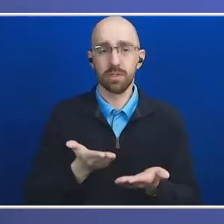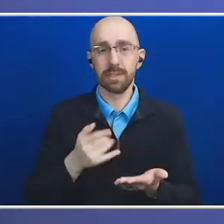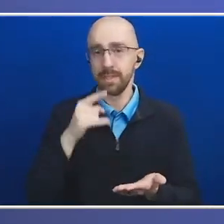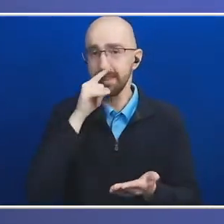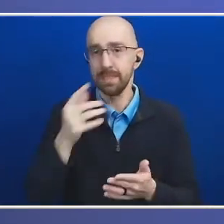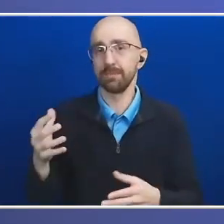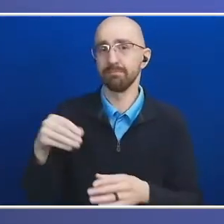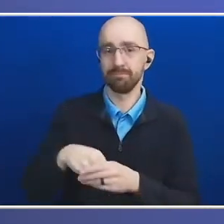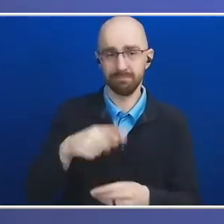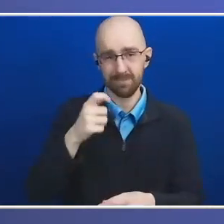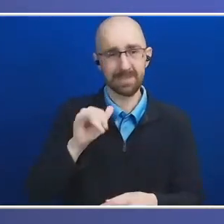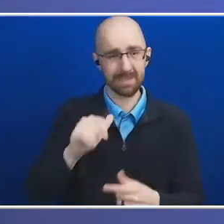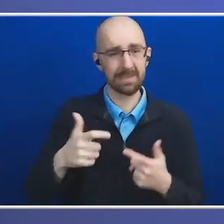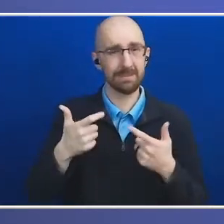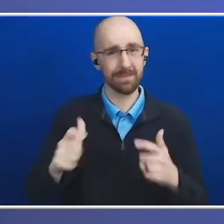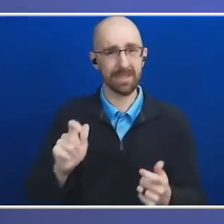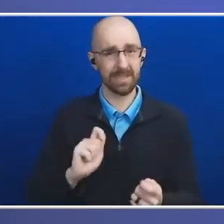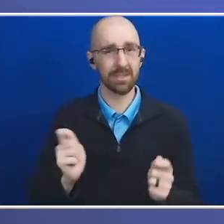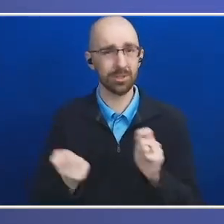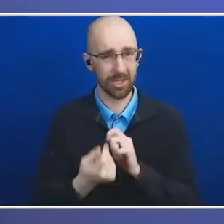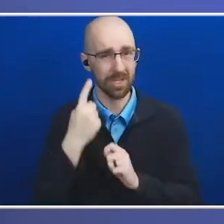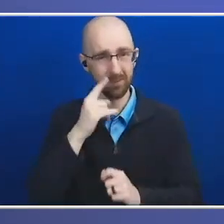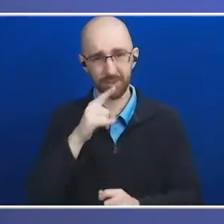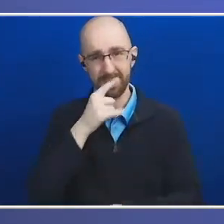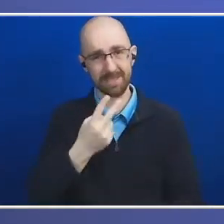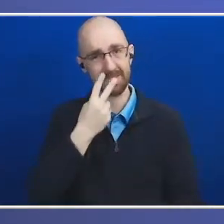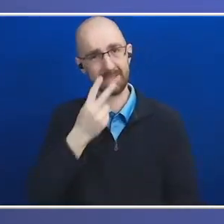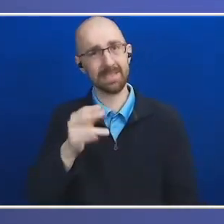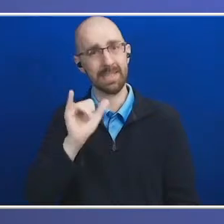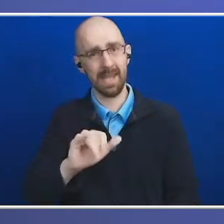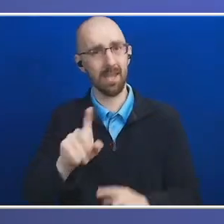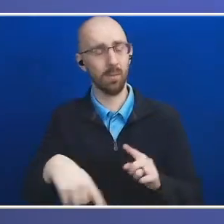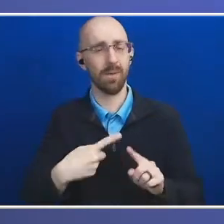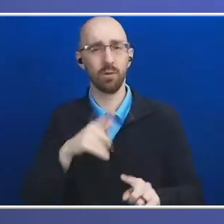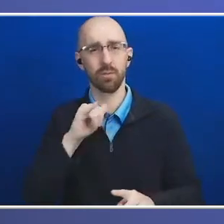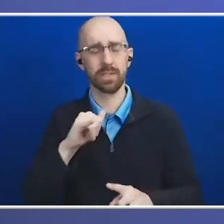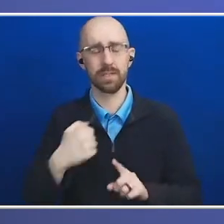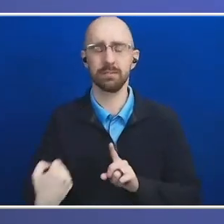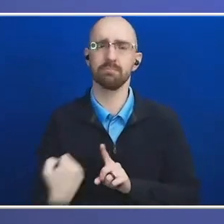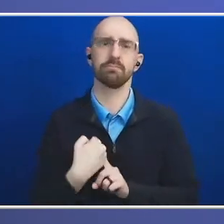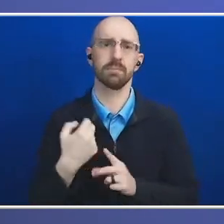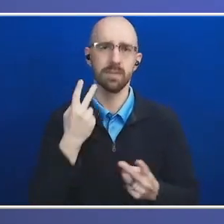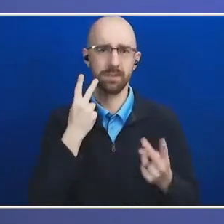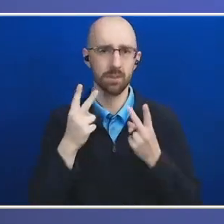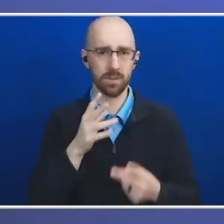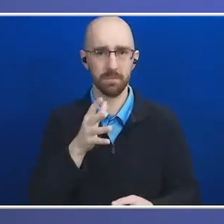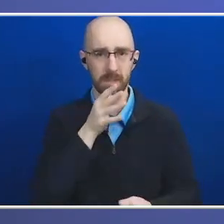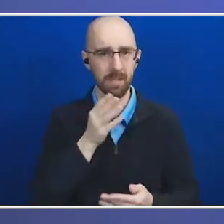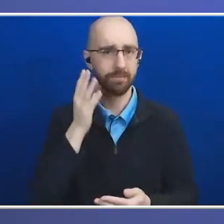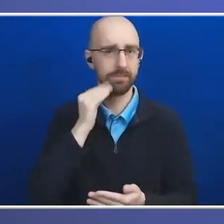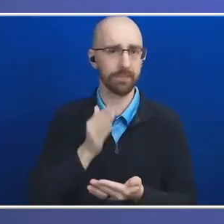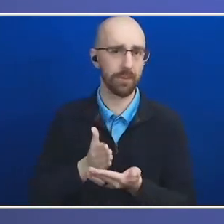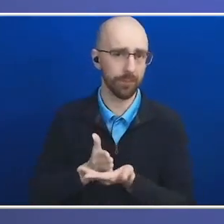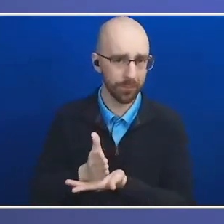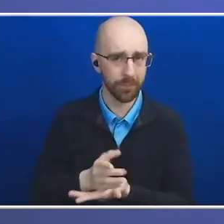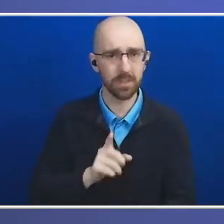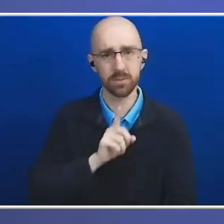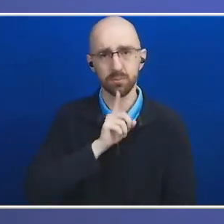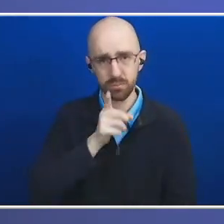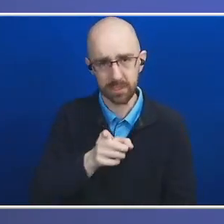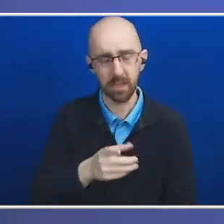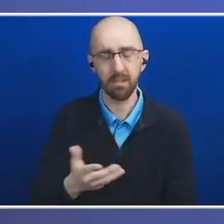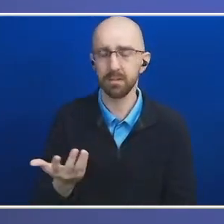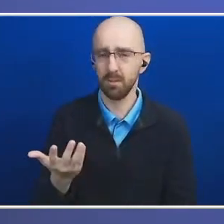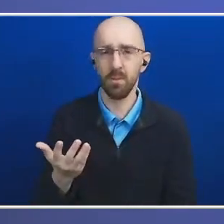big change for our kids to see. That's when it really hits, like the visual of moms going through this, it's real. So just for them not